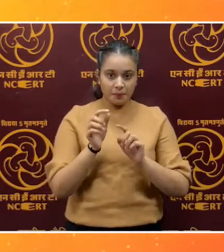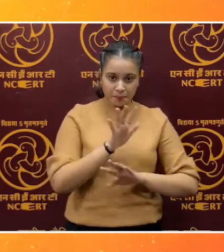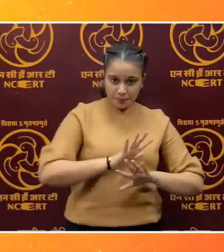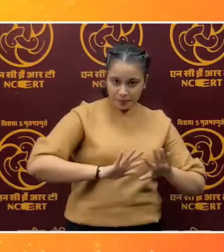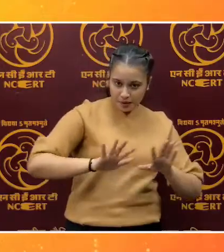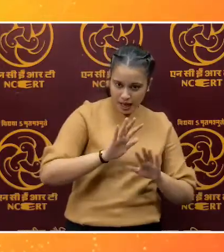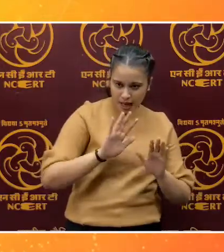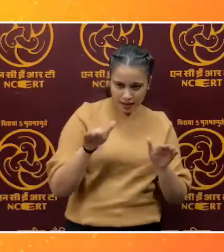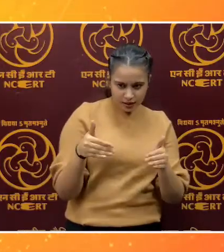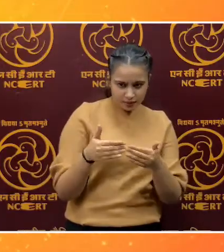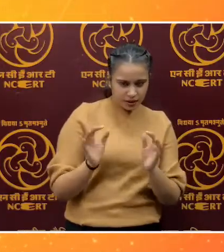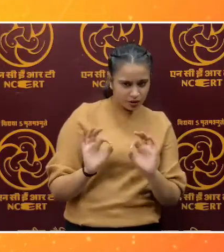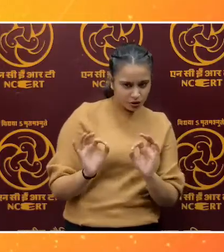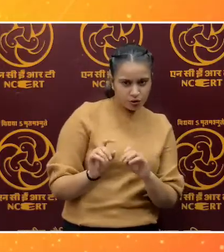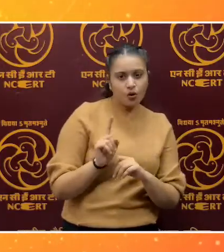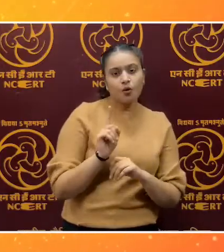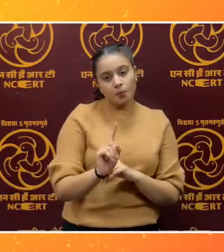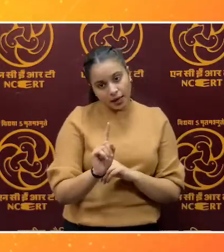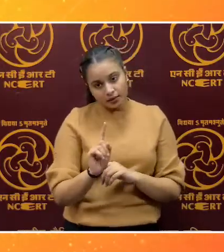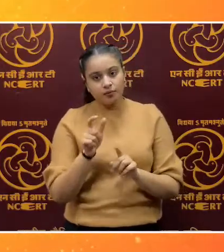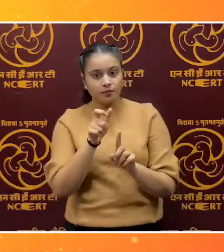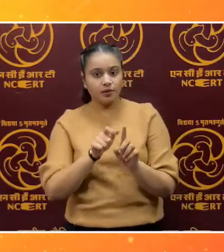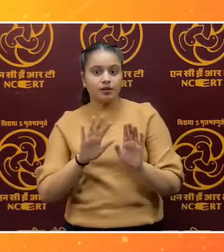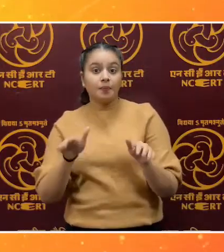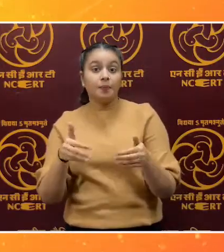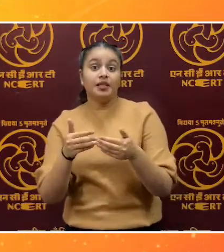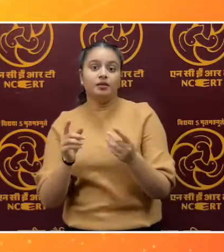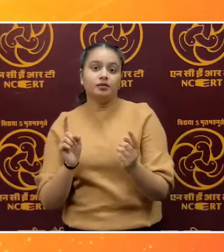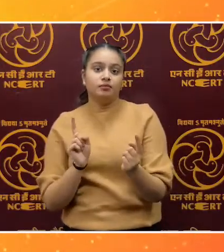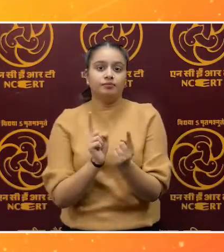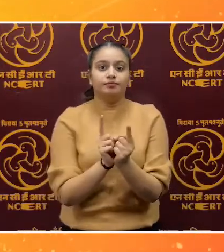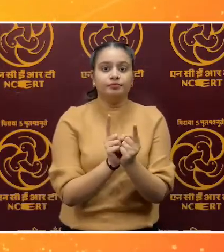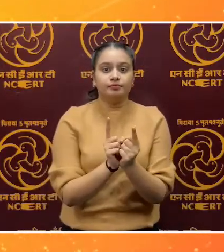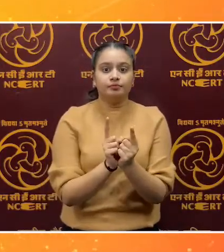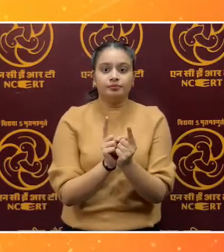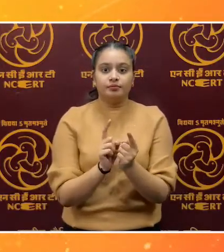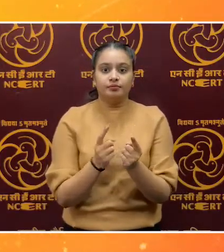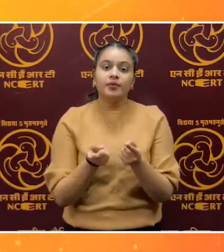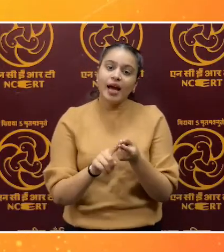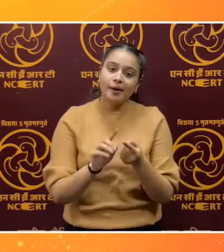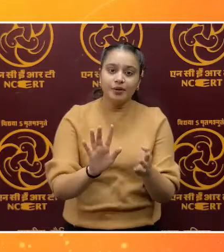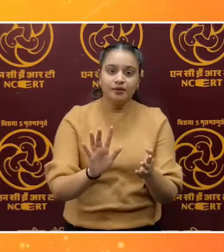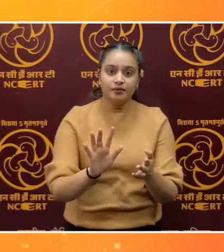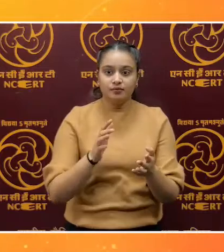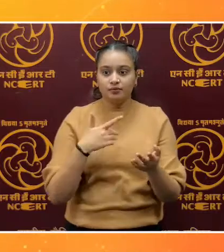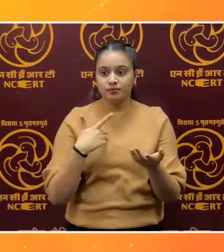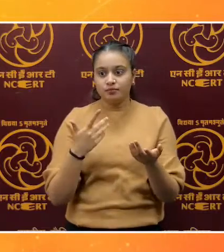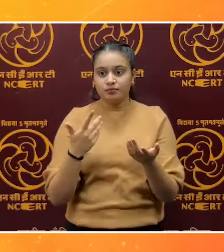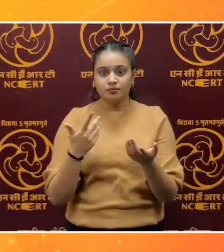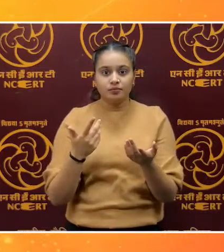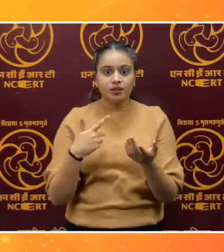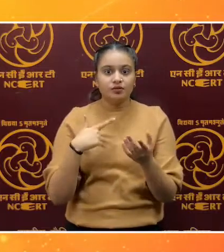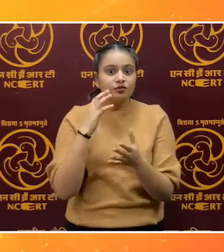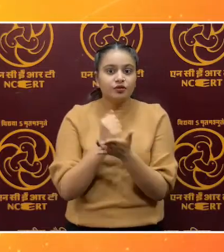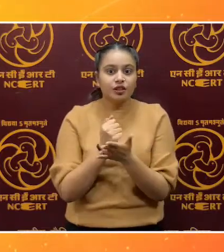to meet somebody, but I meet somebody on the way by just by chance. So that is called came across.